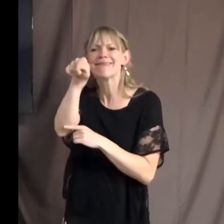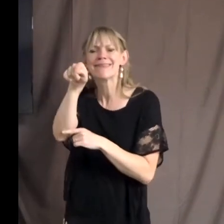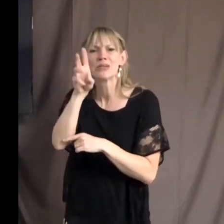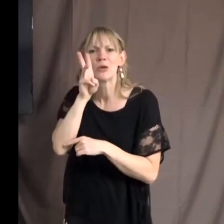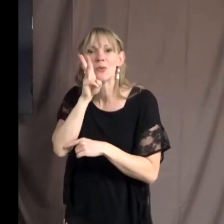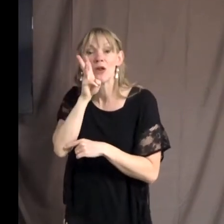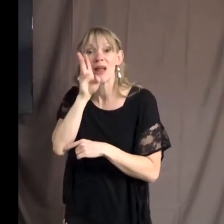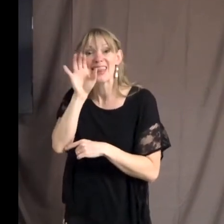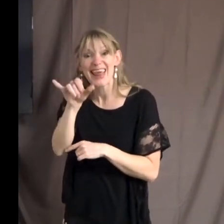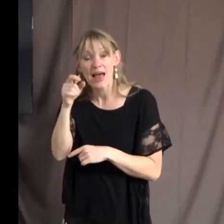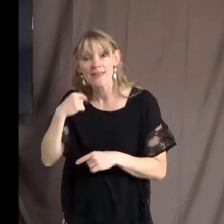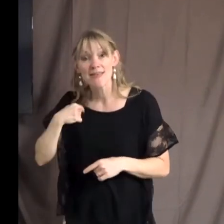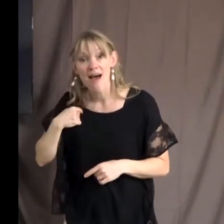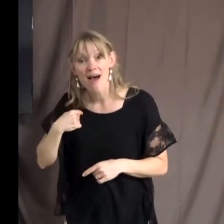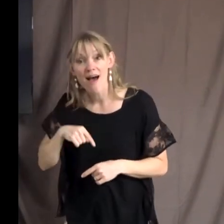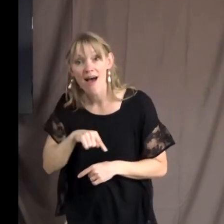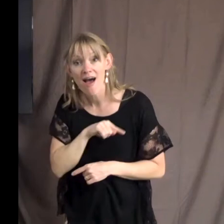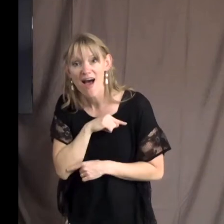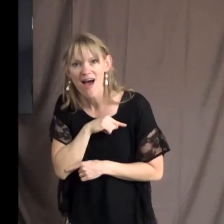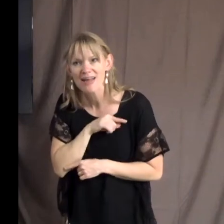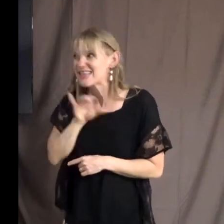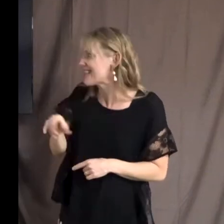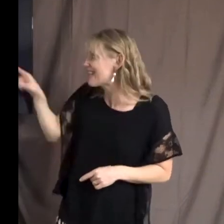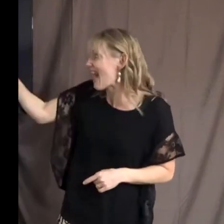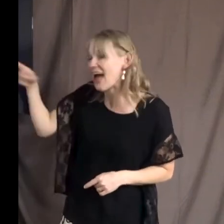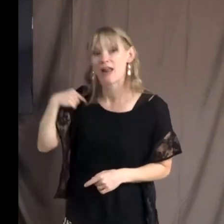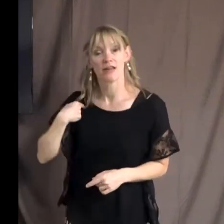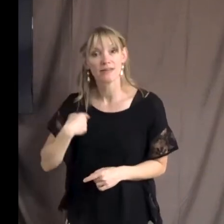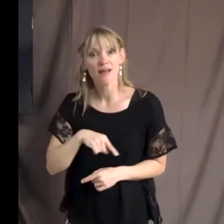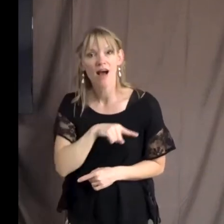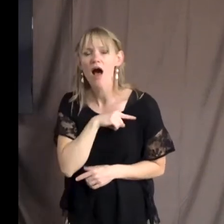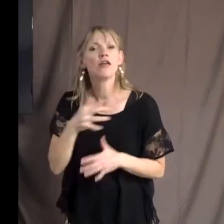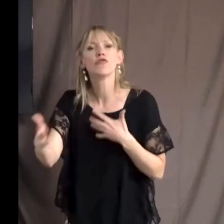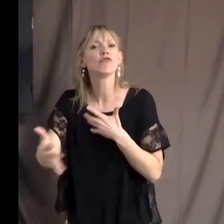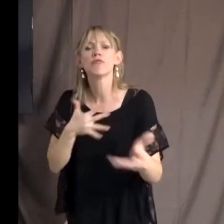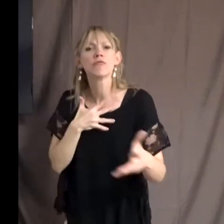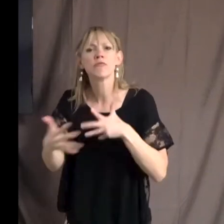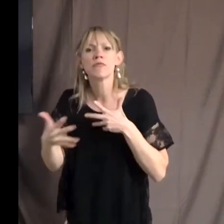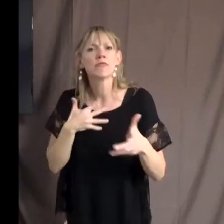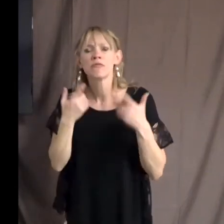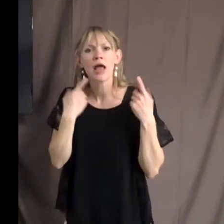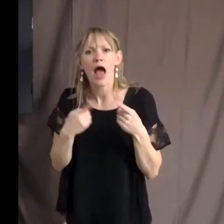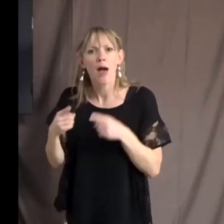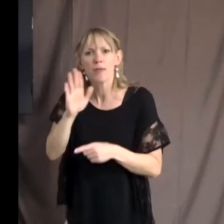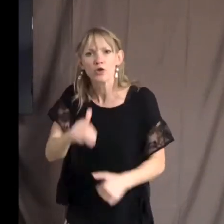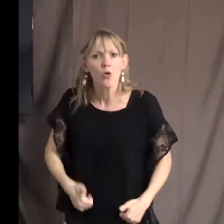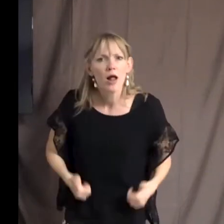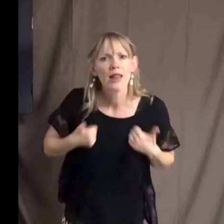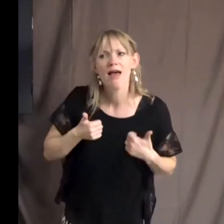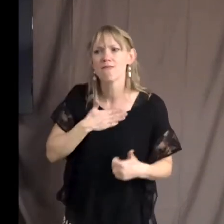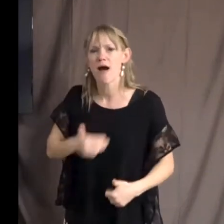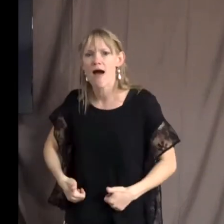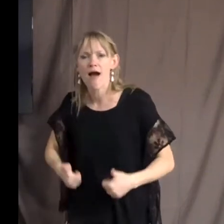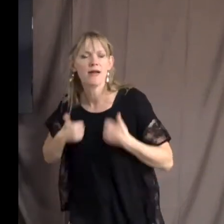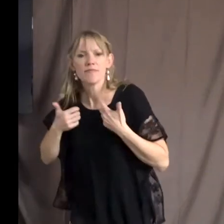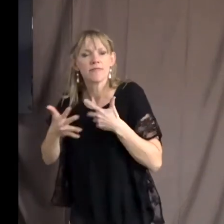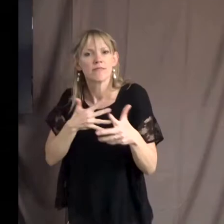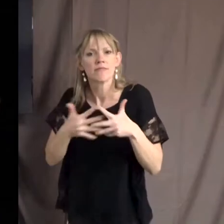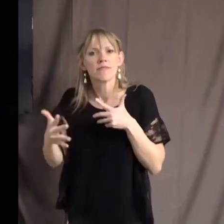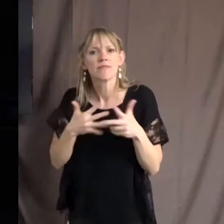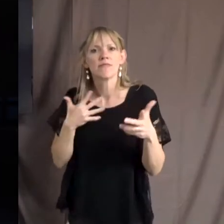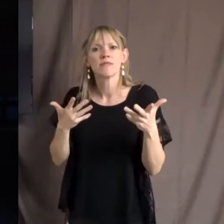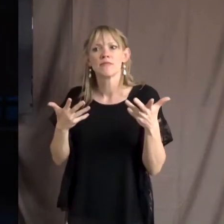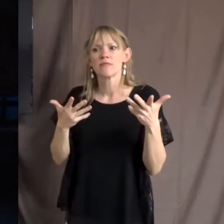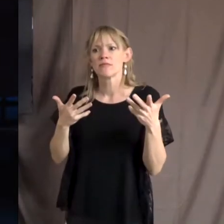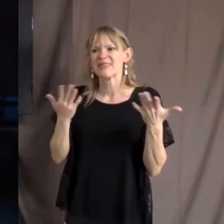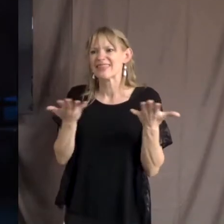is us. This is us. No matter what goes on in your life or mine, whether things are taken